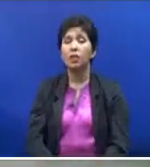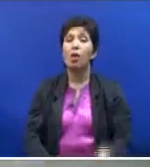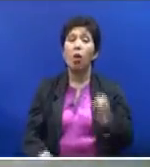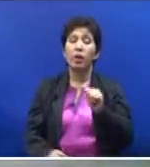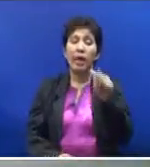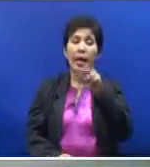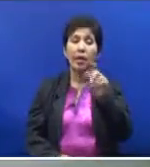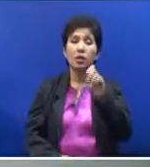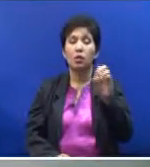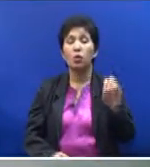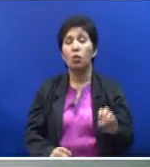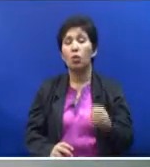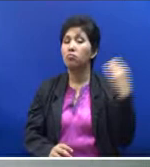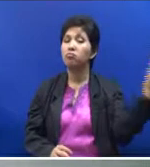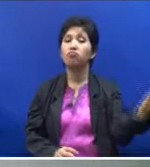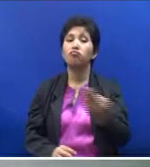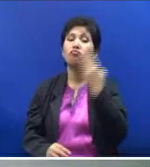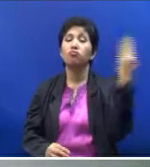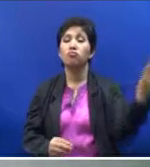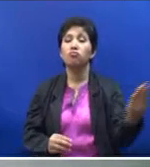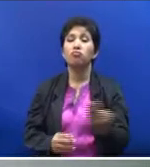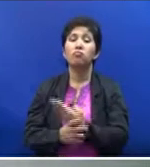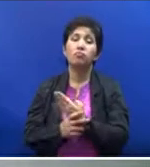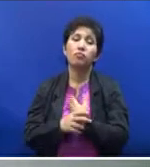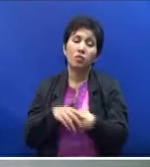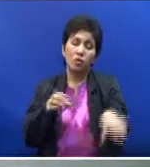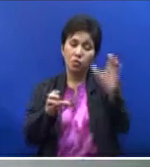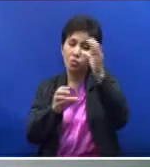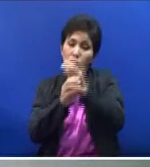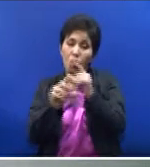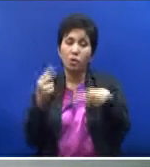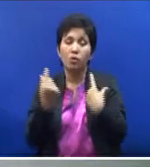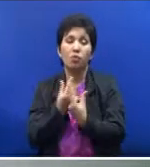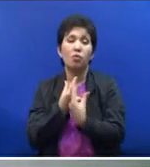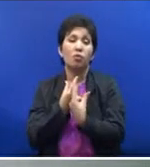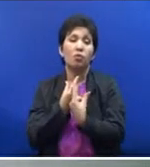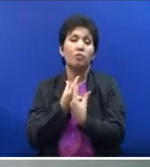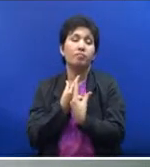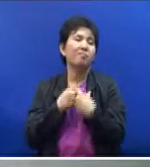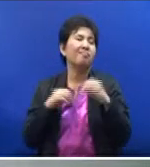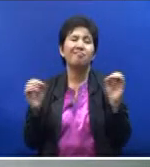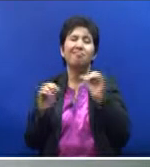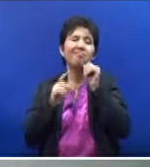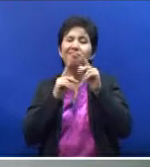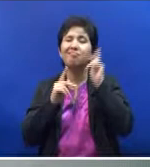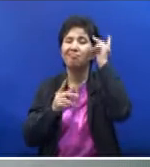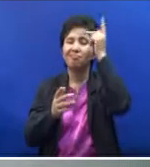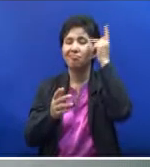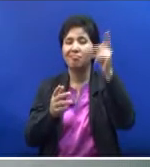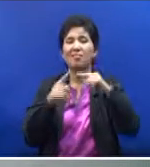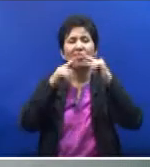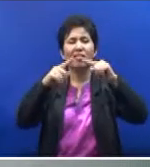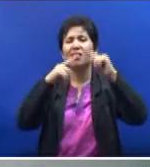Okay, anthropological research normally revolves around small-scale, non-European societies and